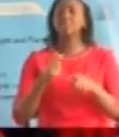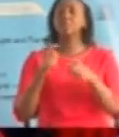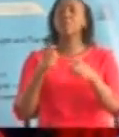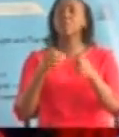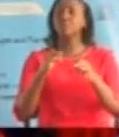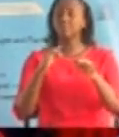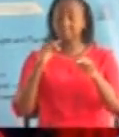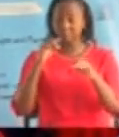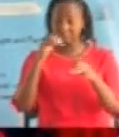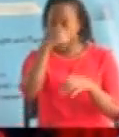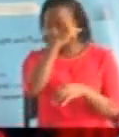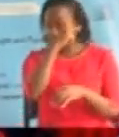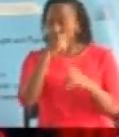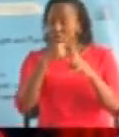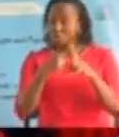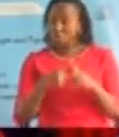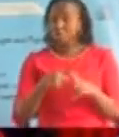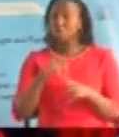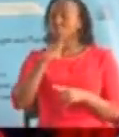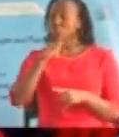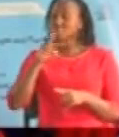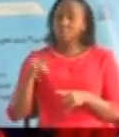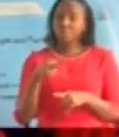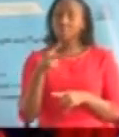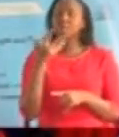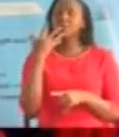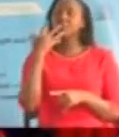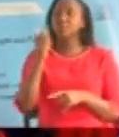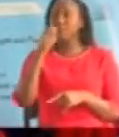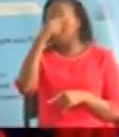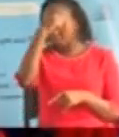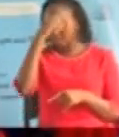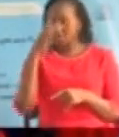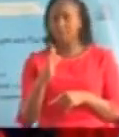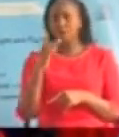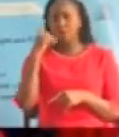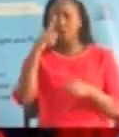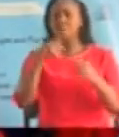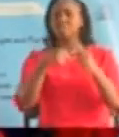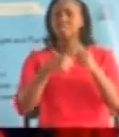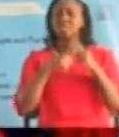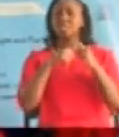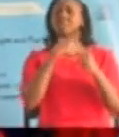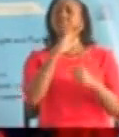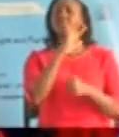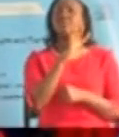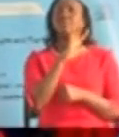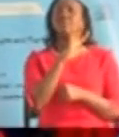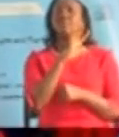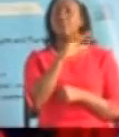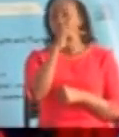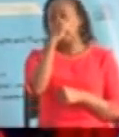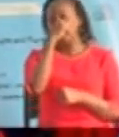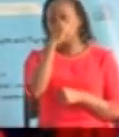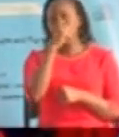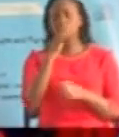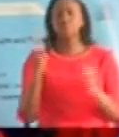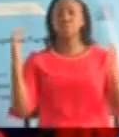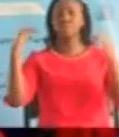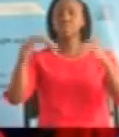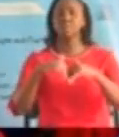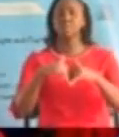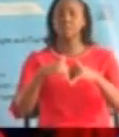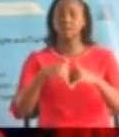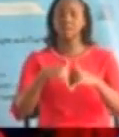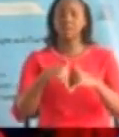of 4,205 graduates for the 65th graduation ceremony, distributed